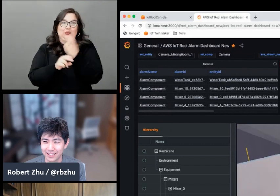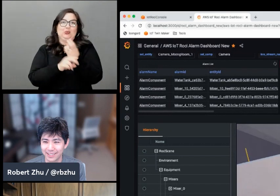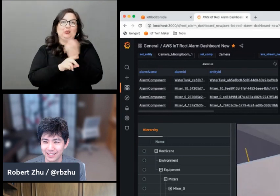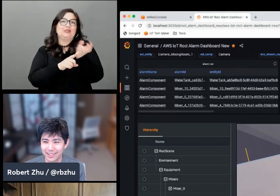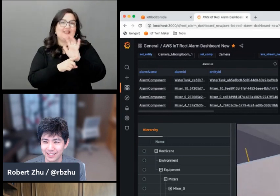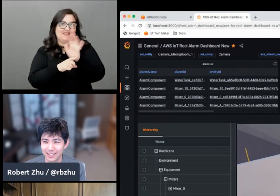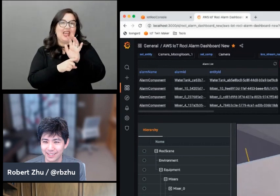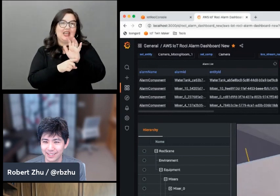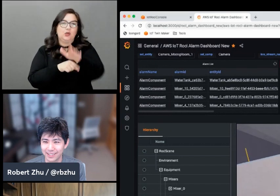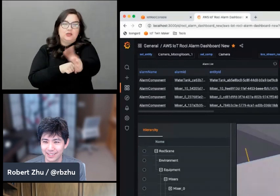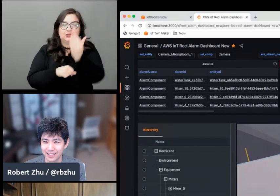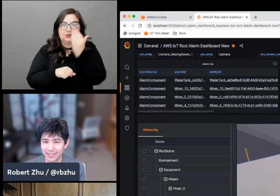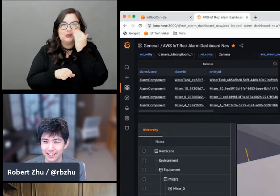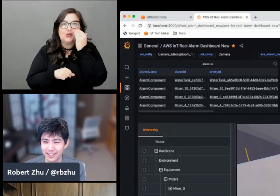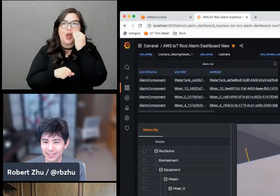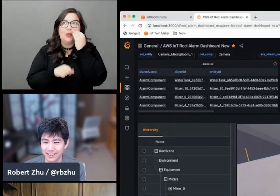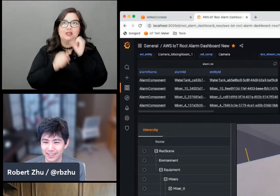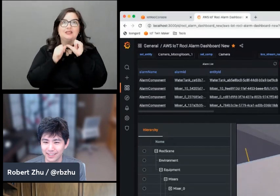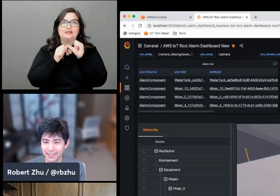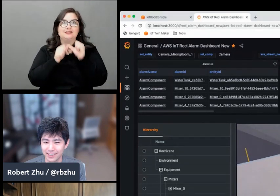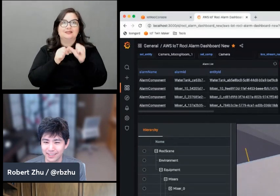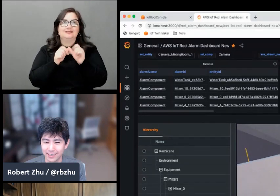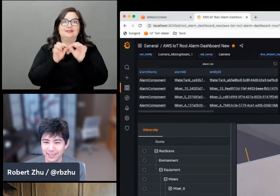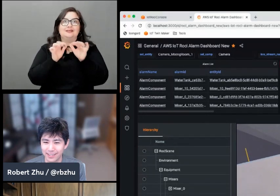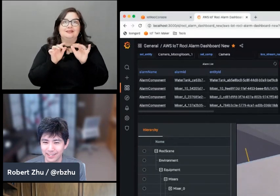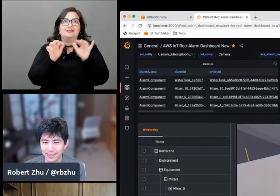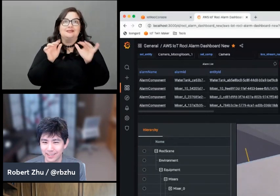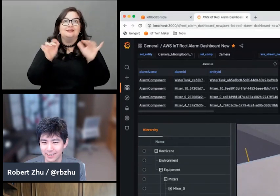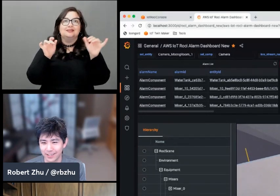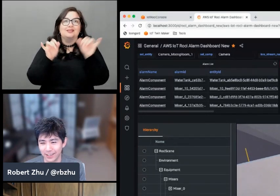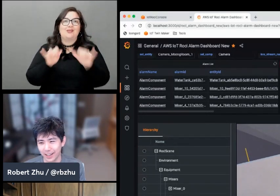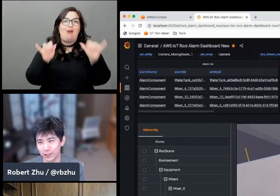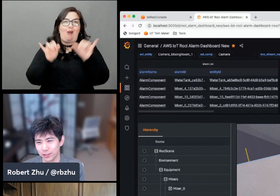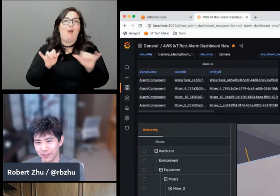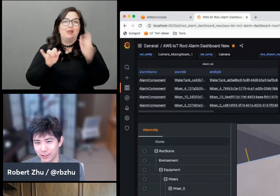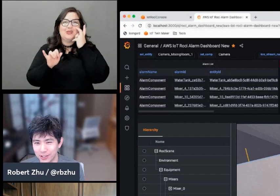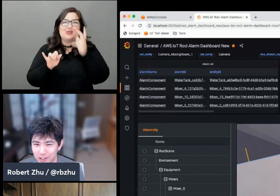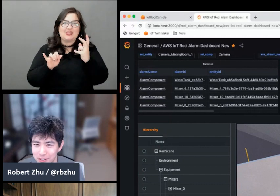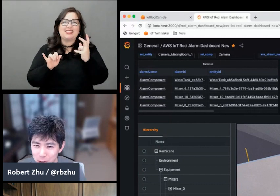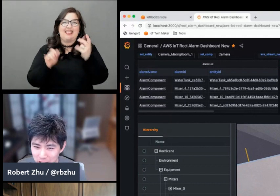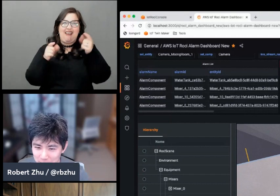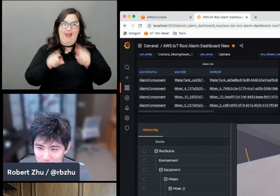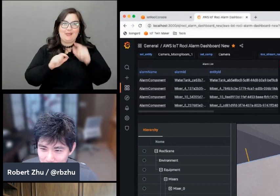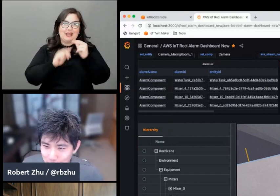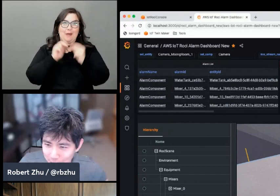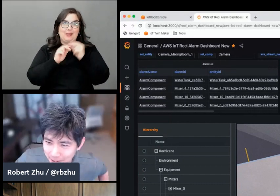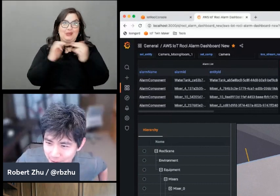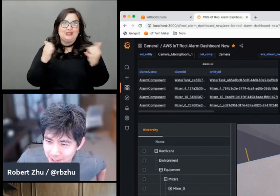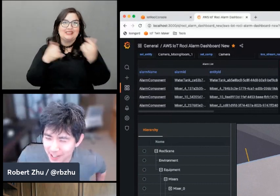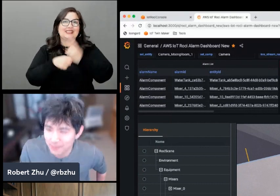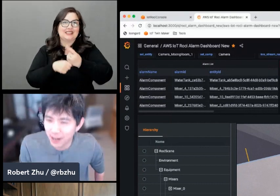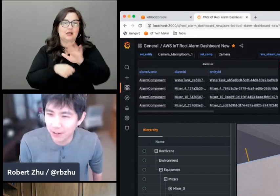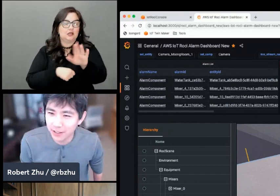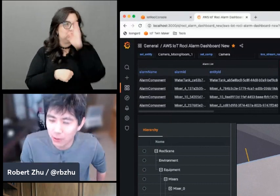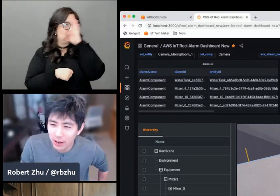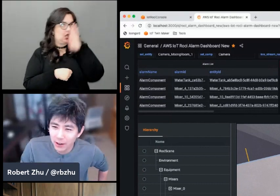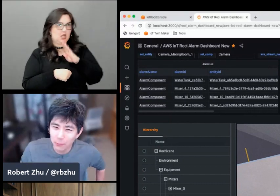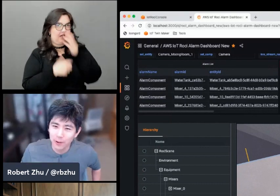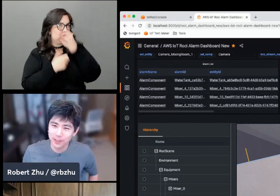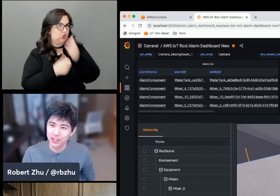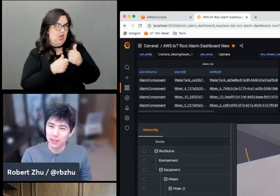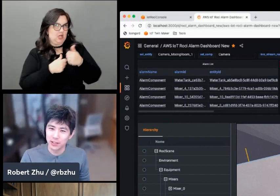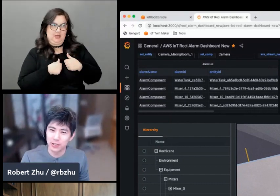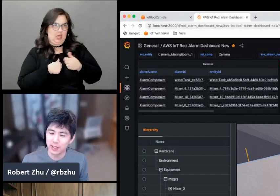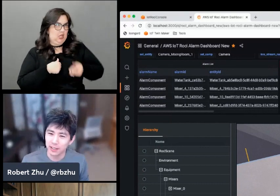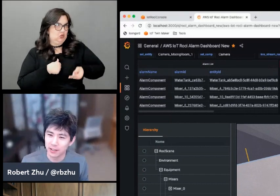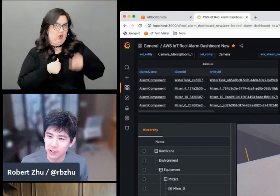ever-growing common thing that we see in buildings today. Wow, yeah, that's you should awesome. Never trust me with a forklift. Now,